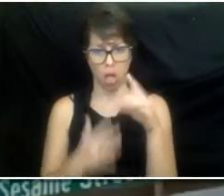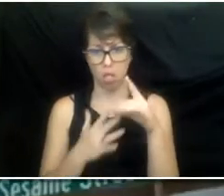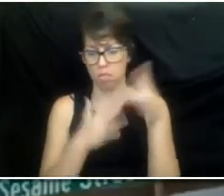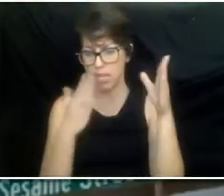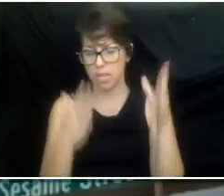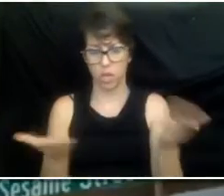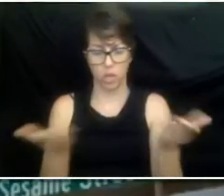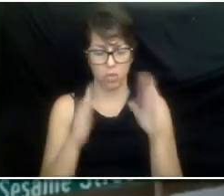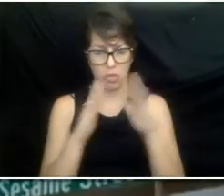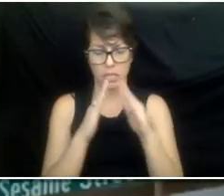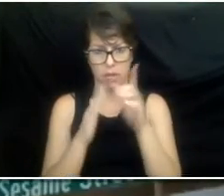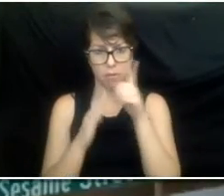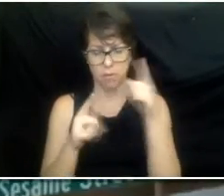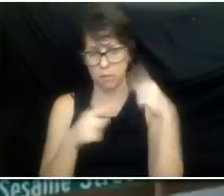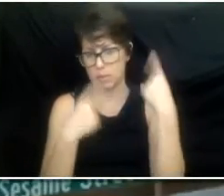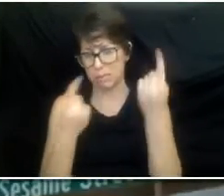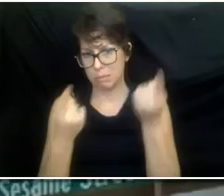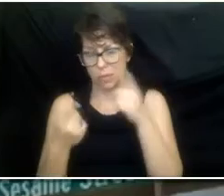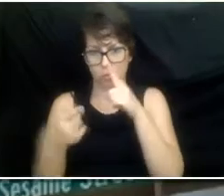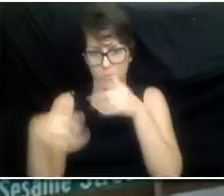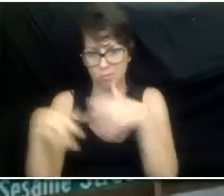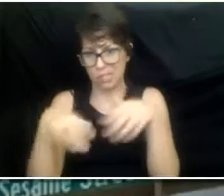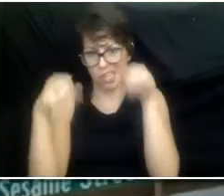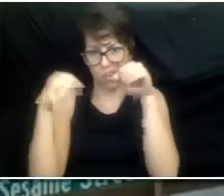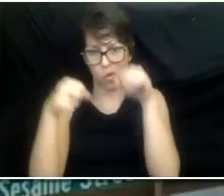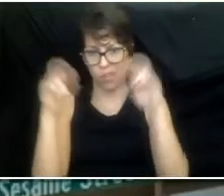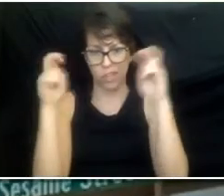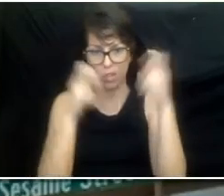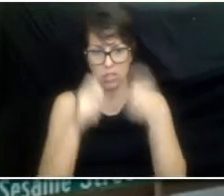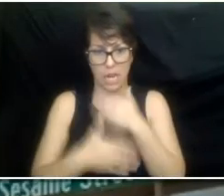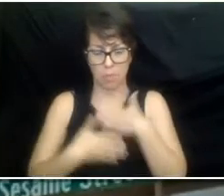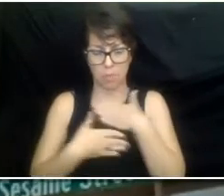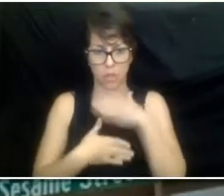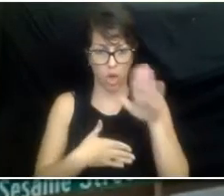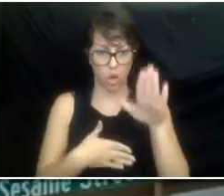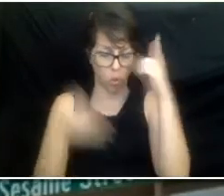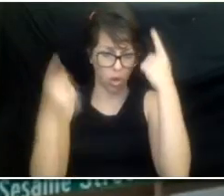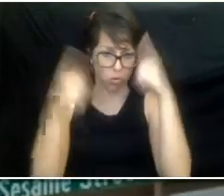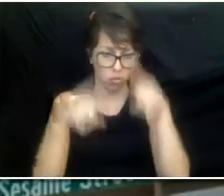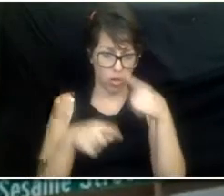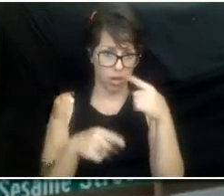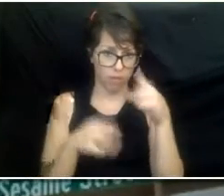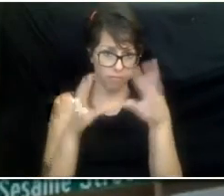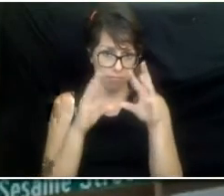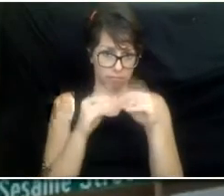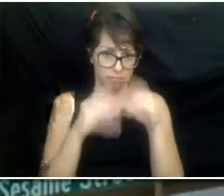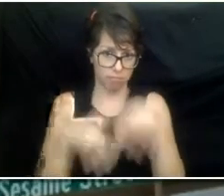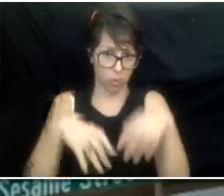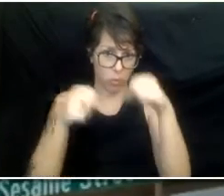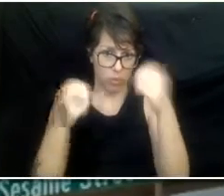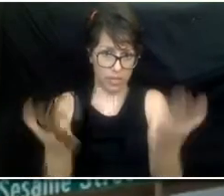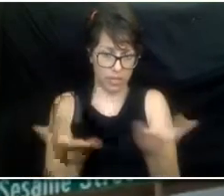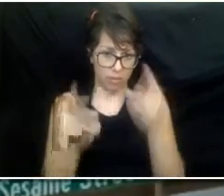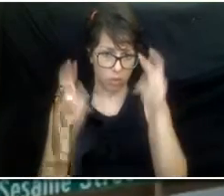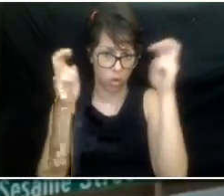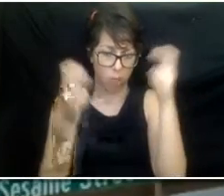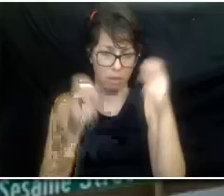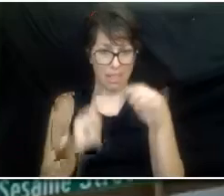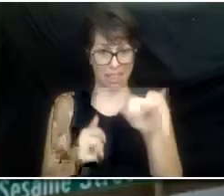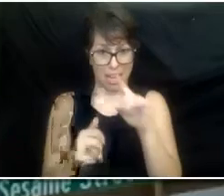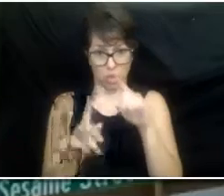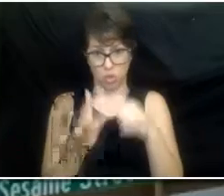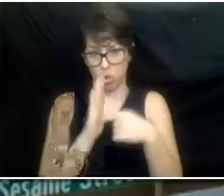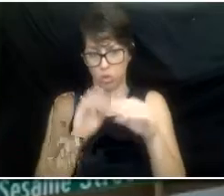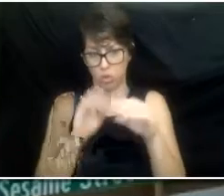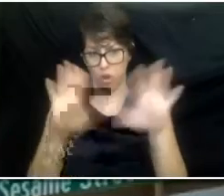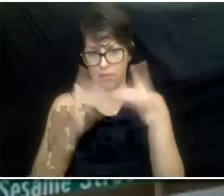today I I'm going to just ask one question each of the um NYPD and nbv and then turn